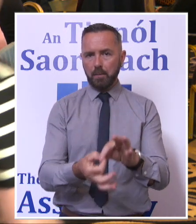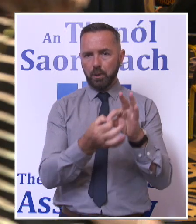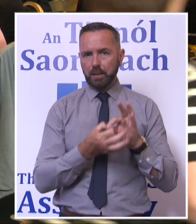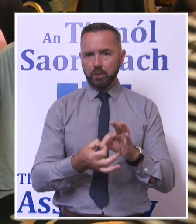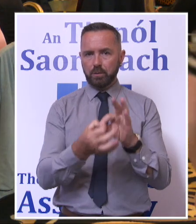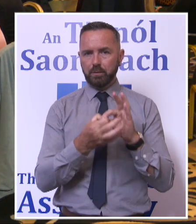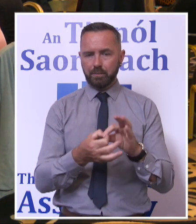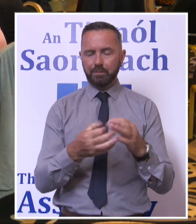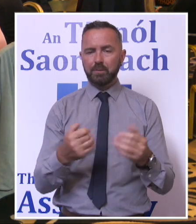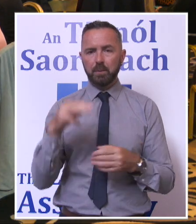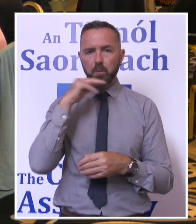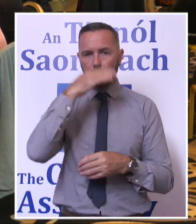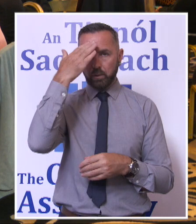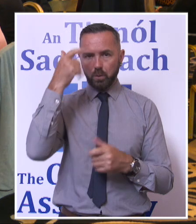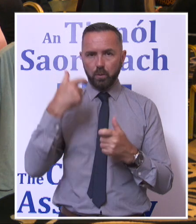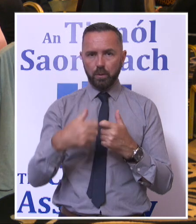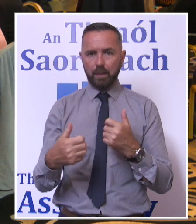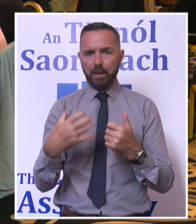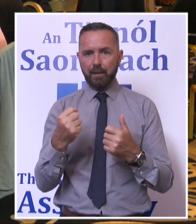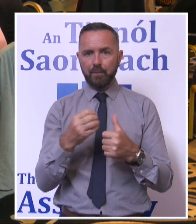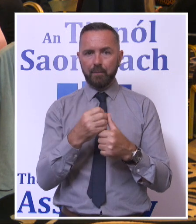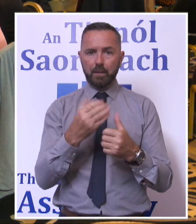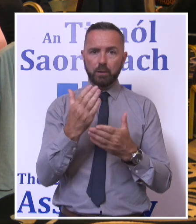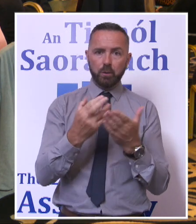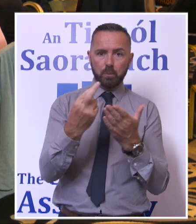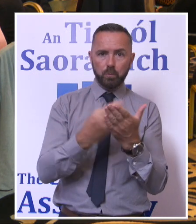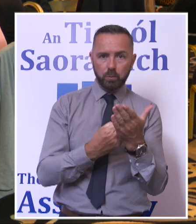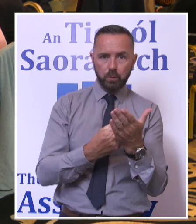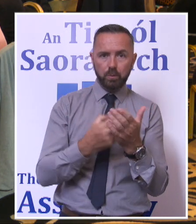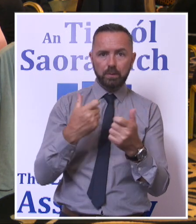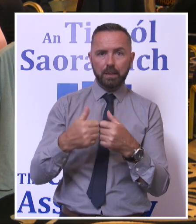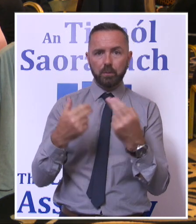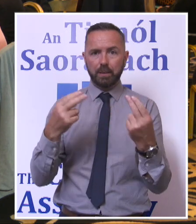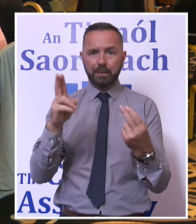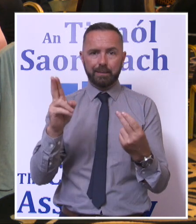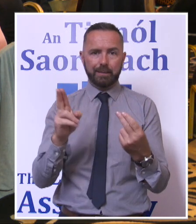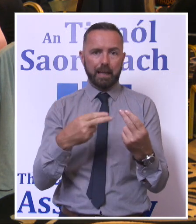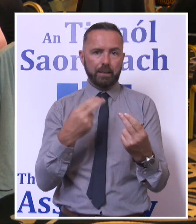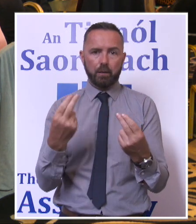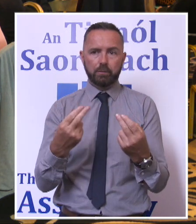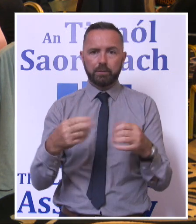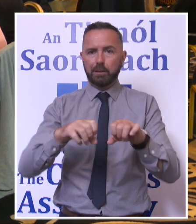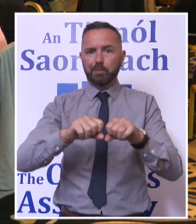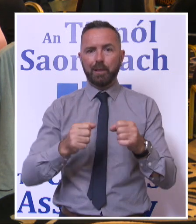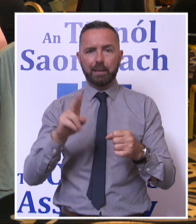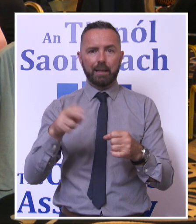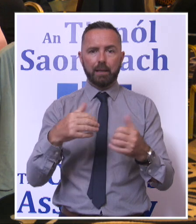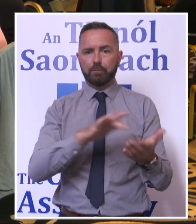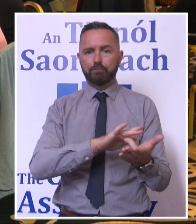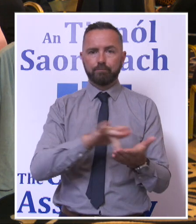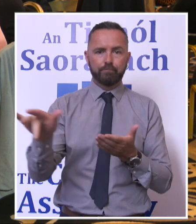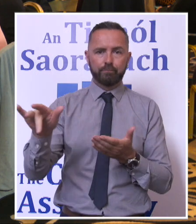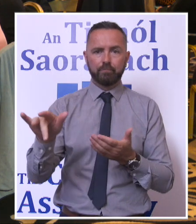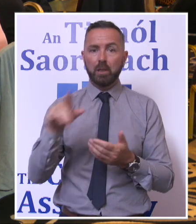outside spatial planning and transport planning, and the reliance on personal relationships. But there's numerous examples of collaborative success across